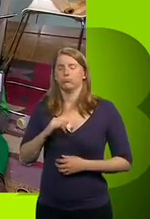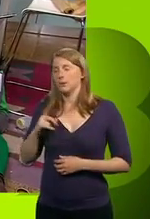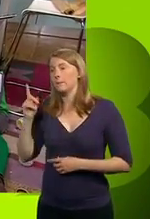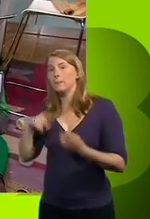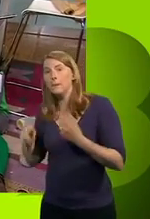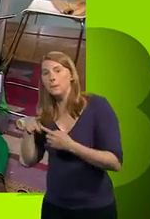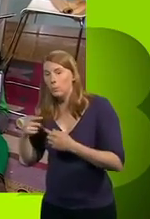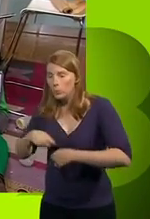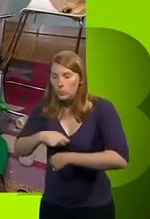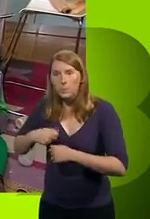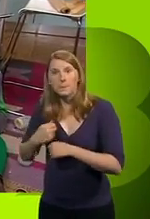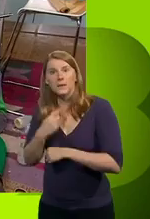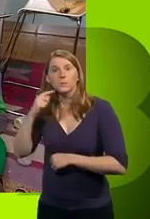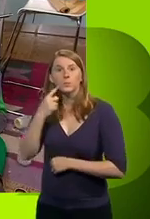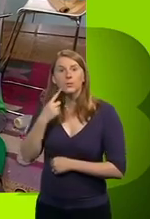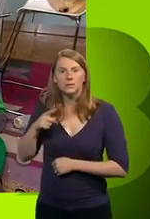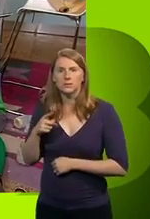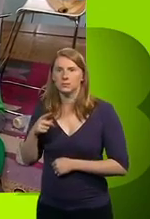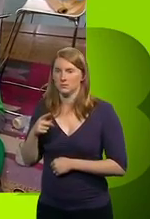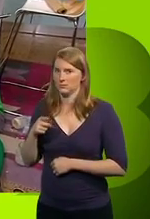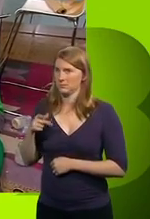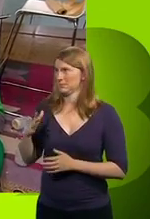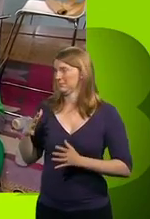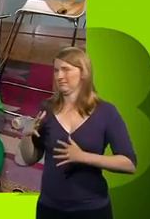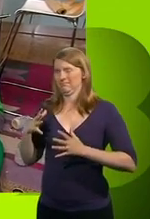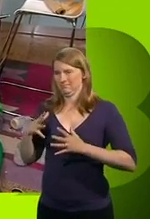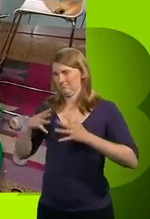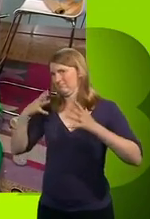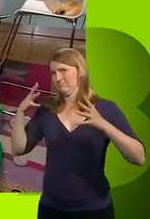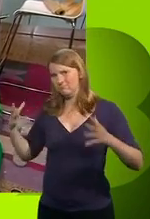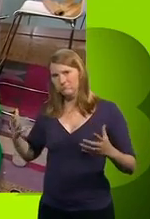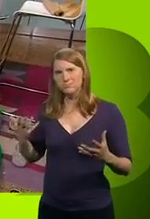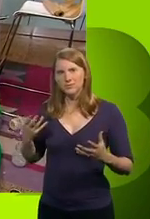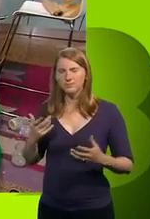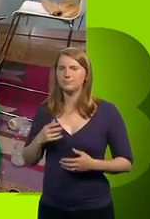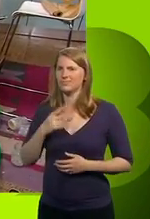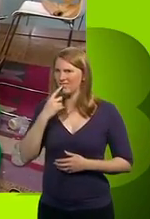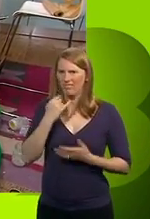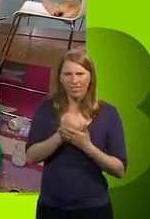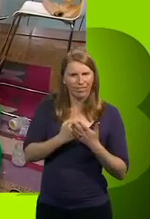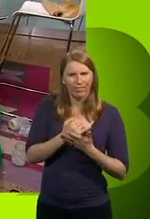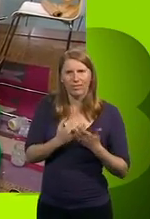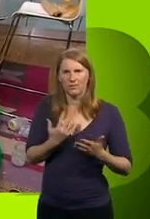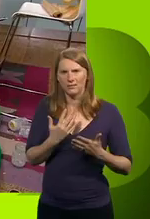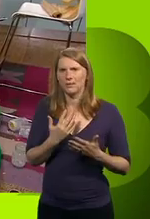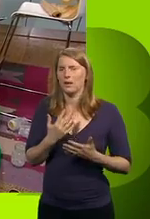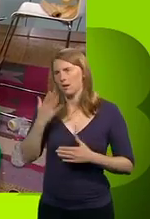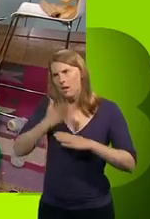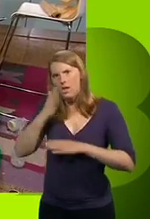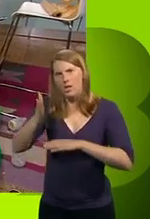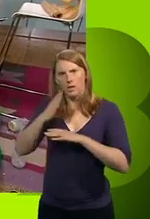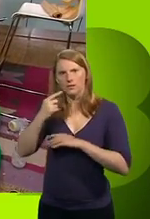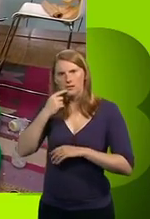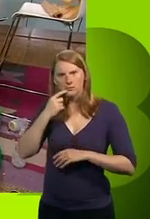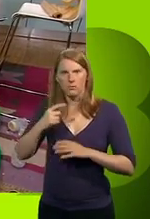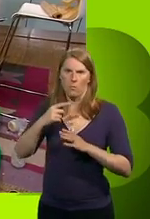house. With really rotten teeth. Must have to go to the dentist all the time. Sweet making was a bad